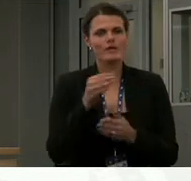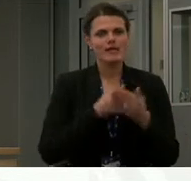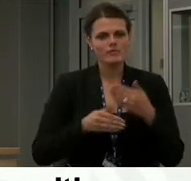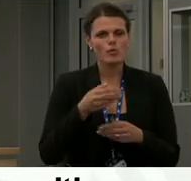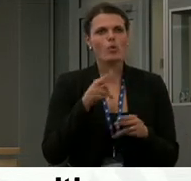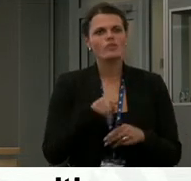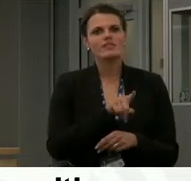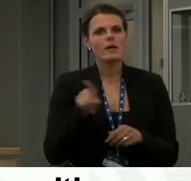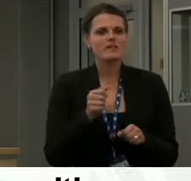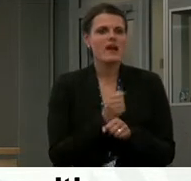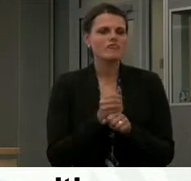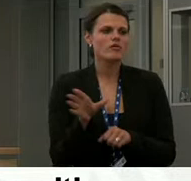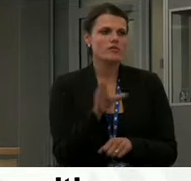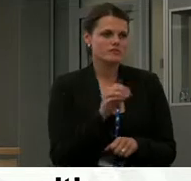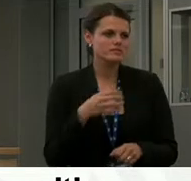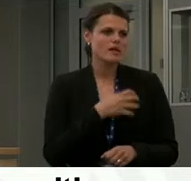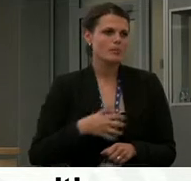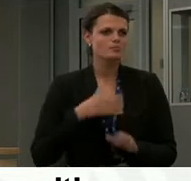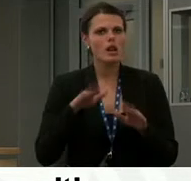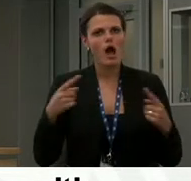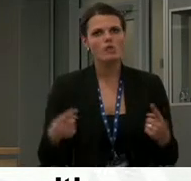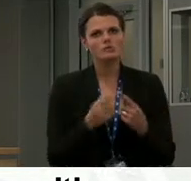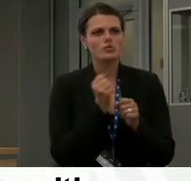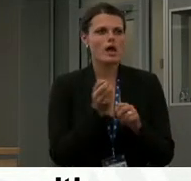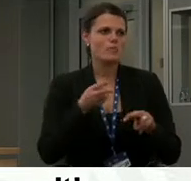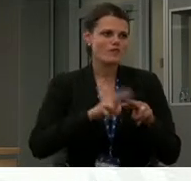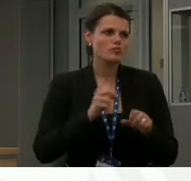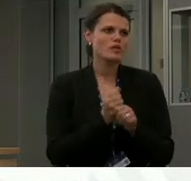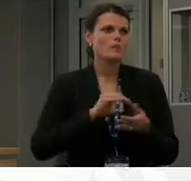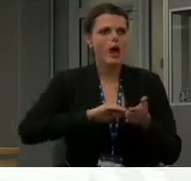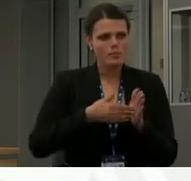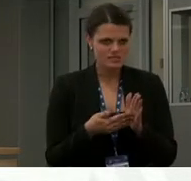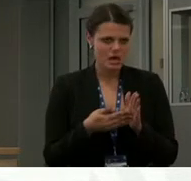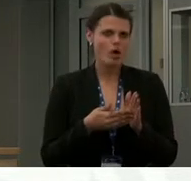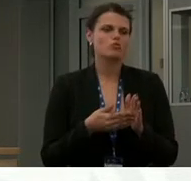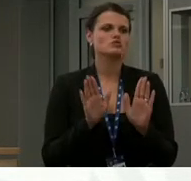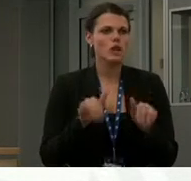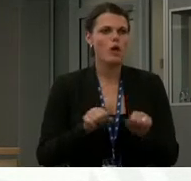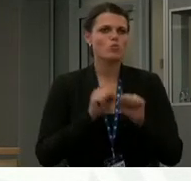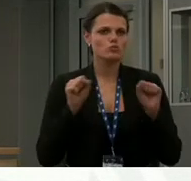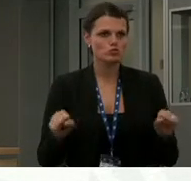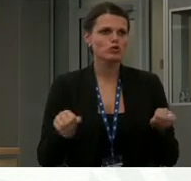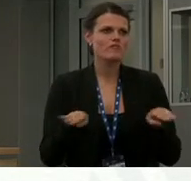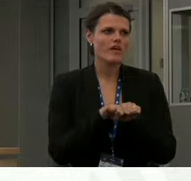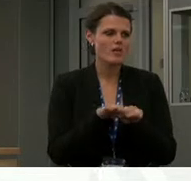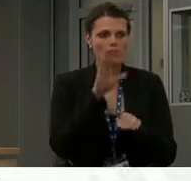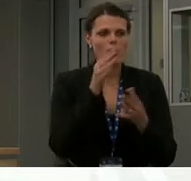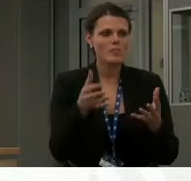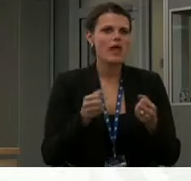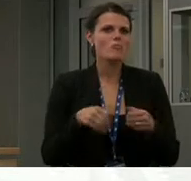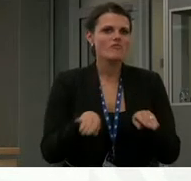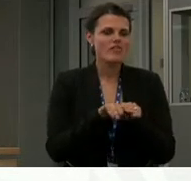taking the necessary measures to adapt the workplace and working conditions in order to ensure equal access and